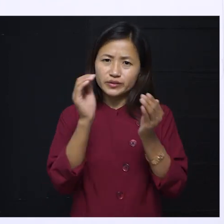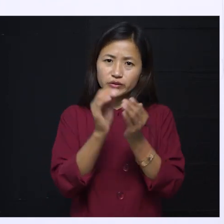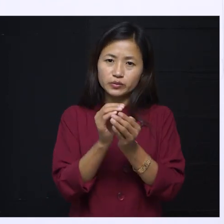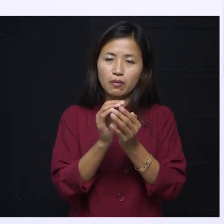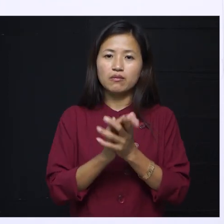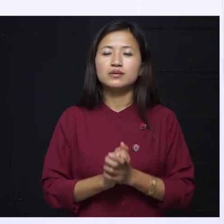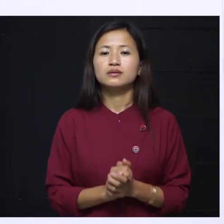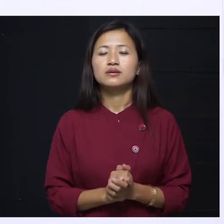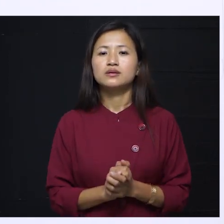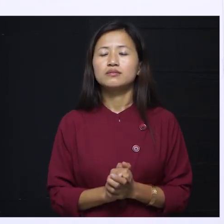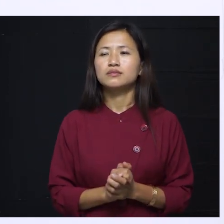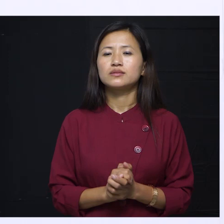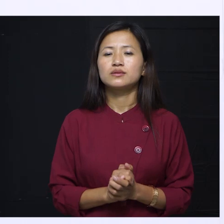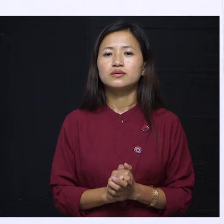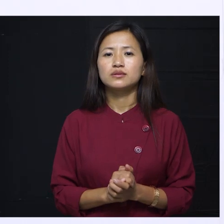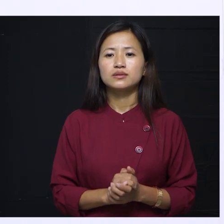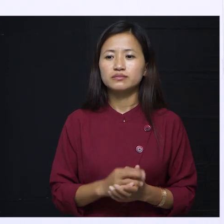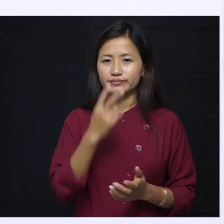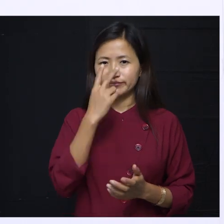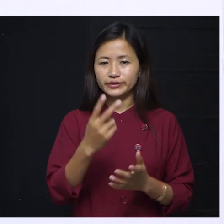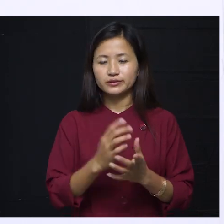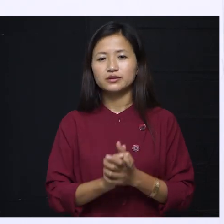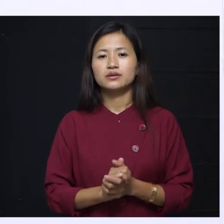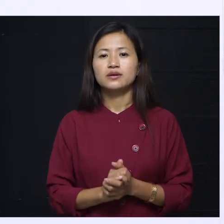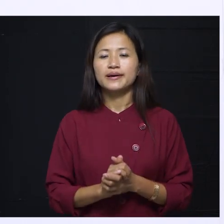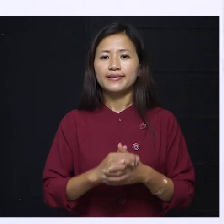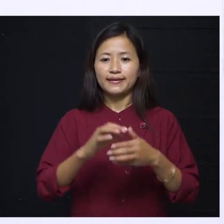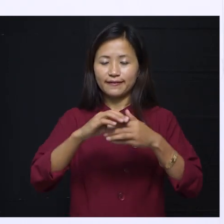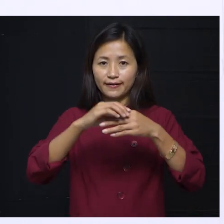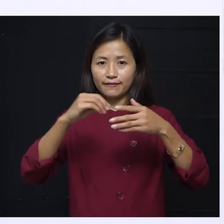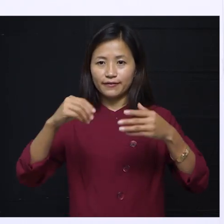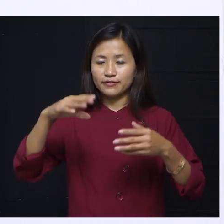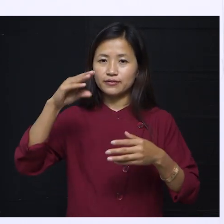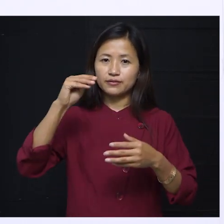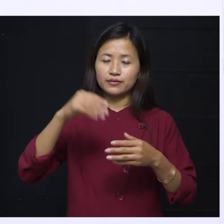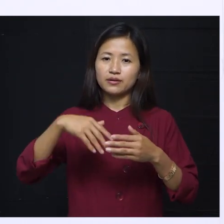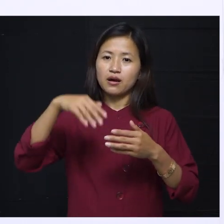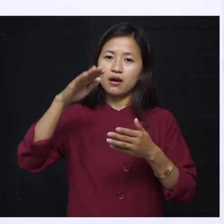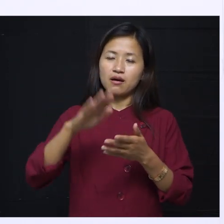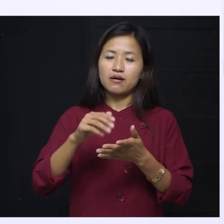small, and you notice that the feather